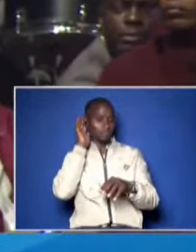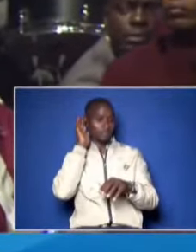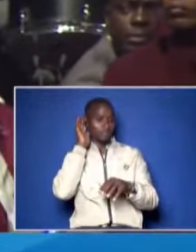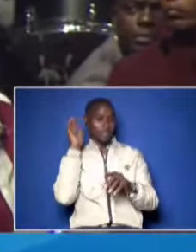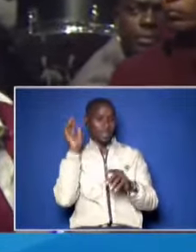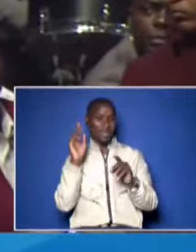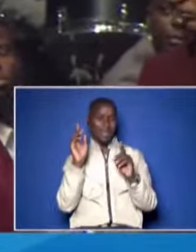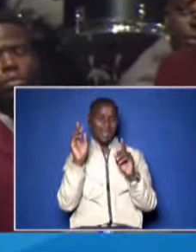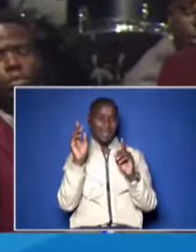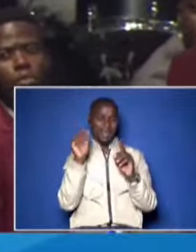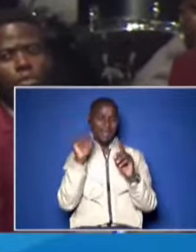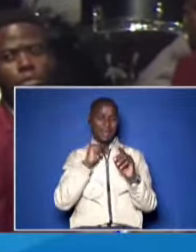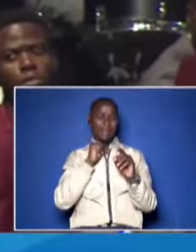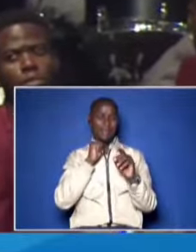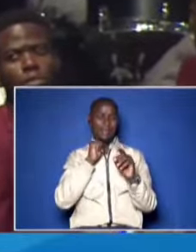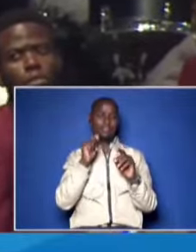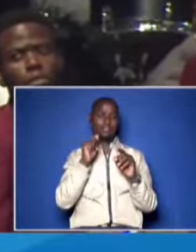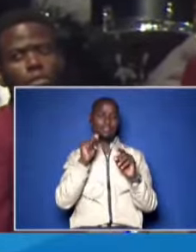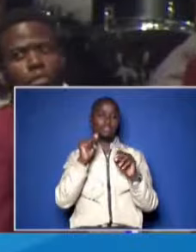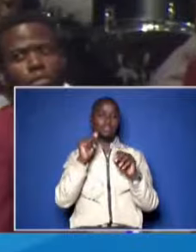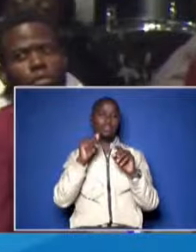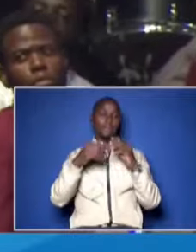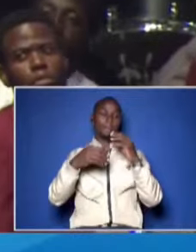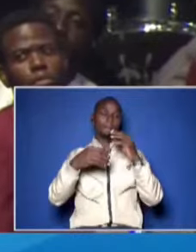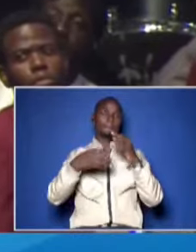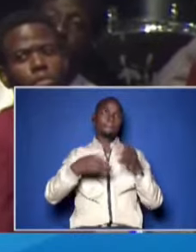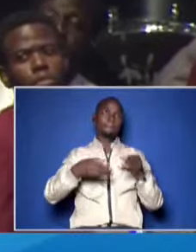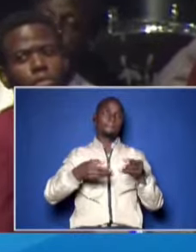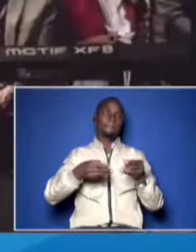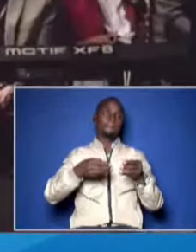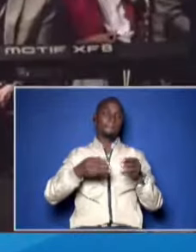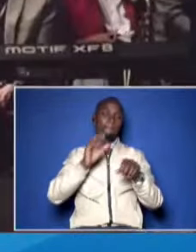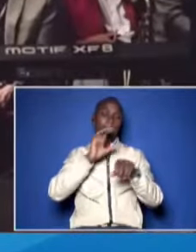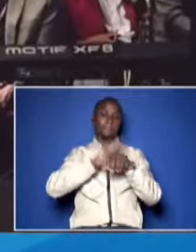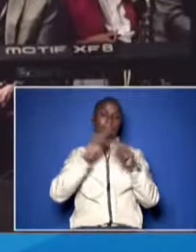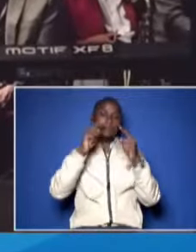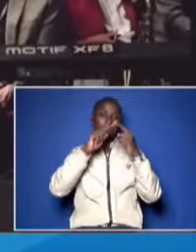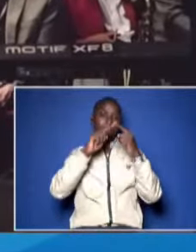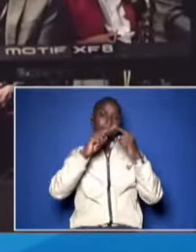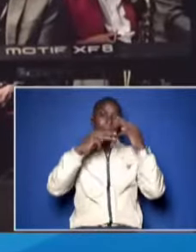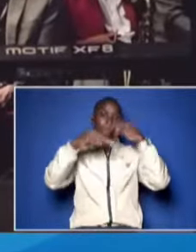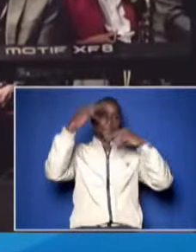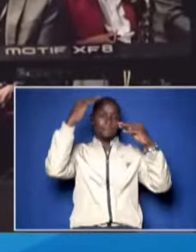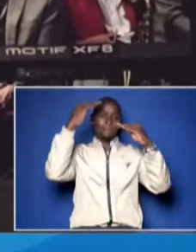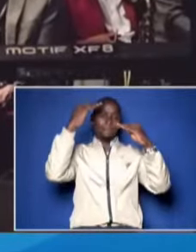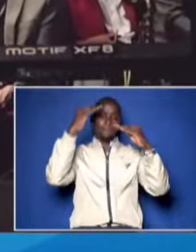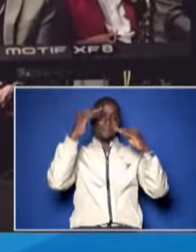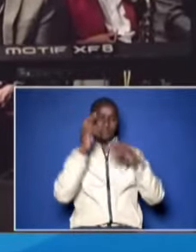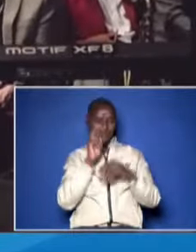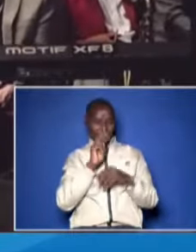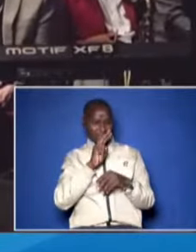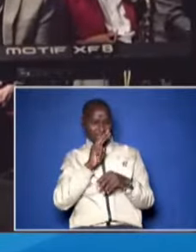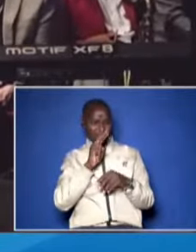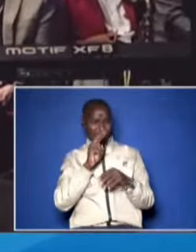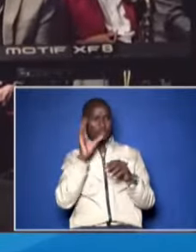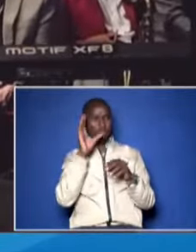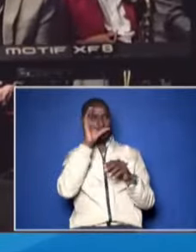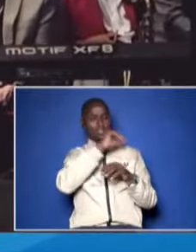don't get to heaven and find out how much you missed on on